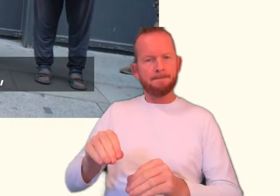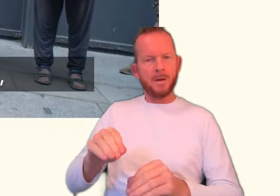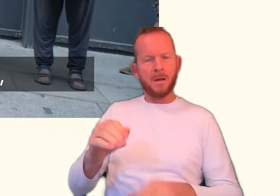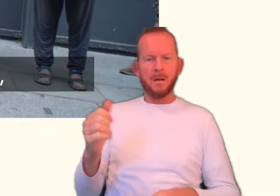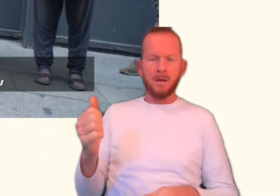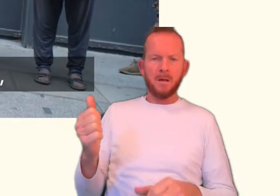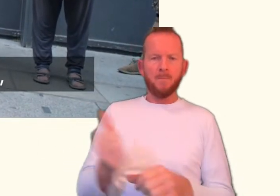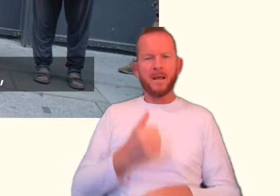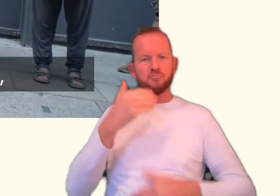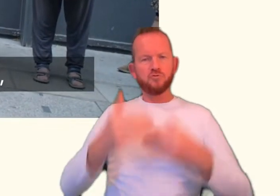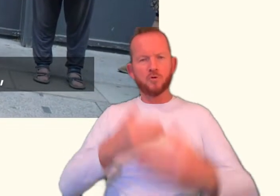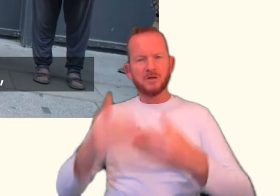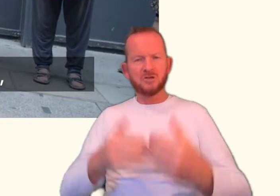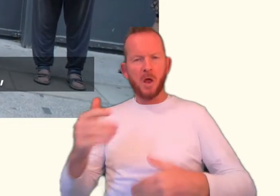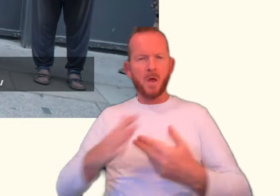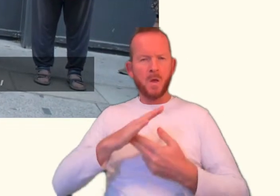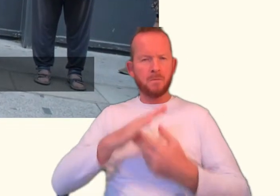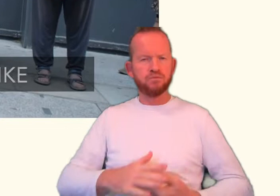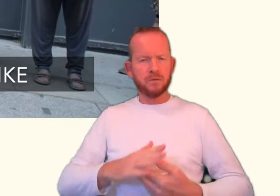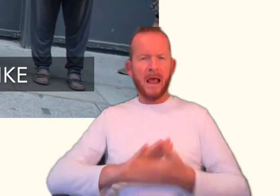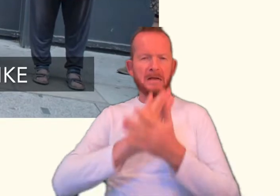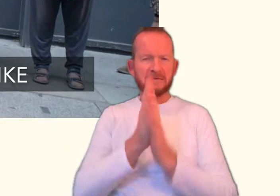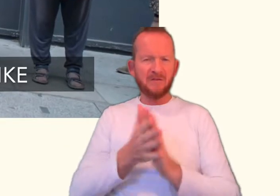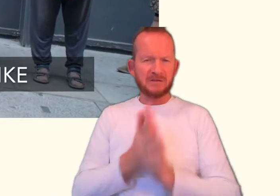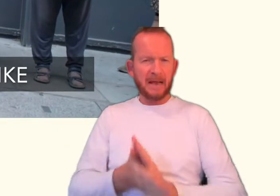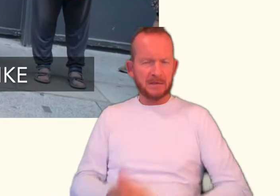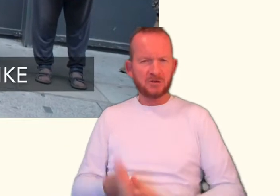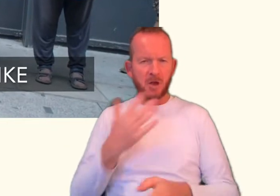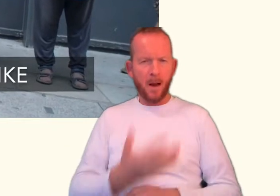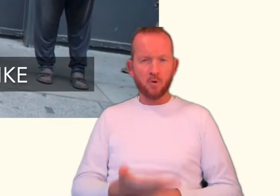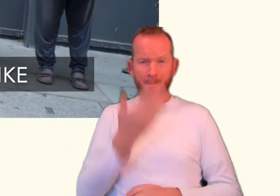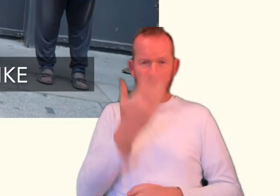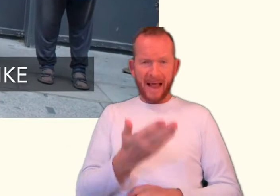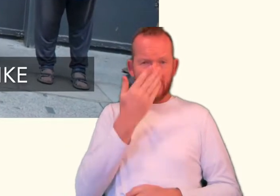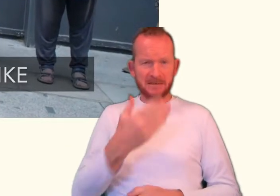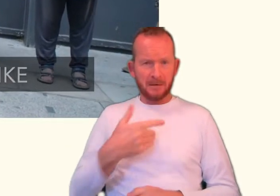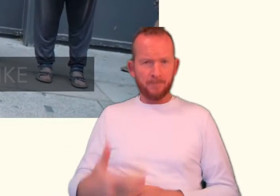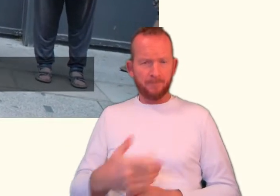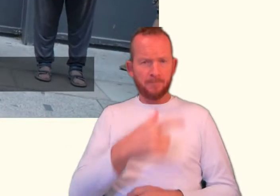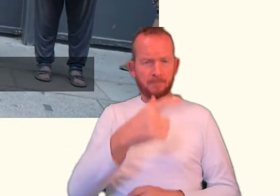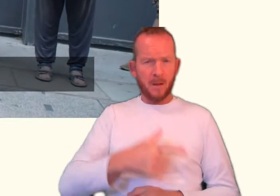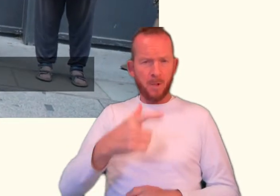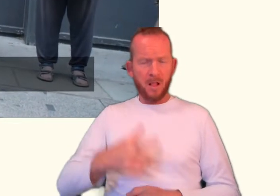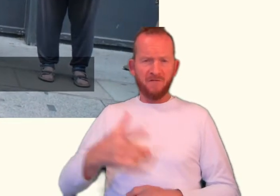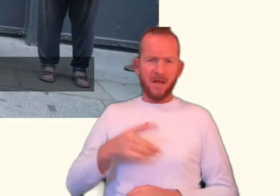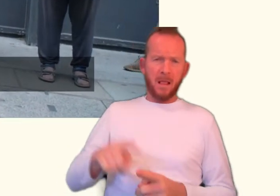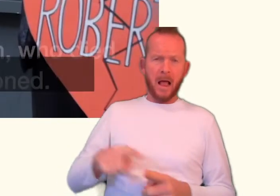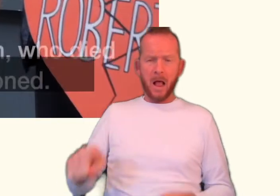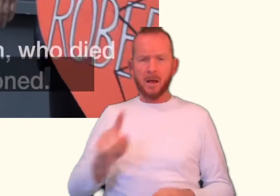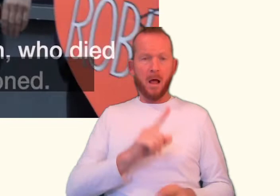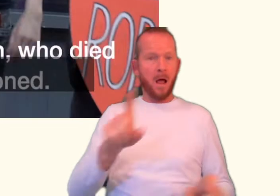process so demeaning, so devastating, so humiliating that people have to, you know, feel like they can't carry